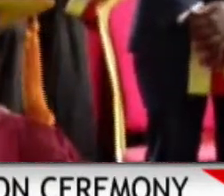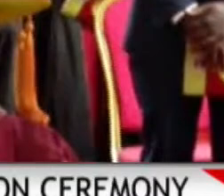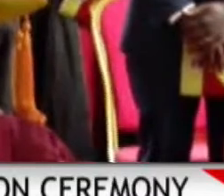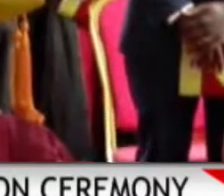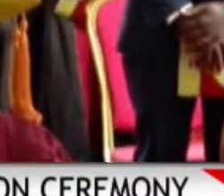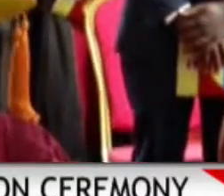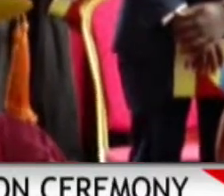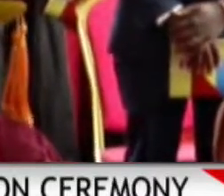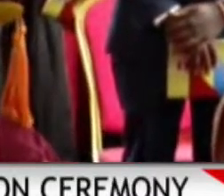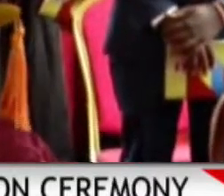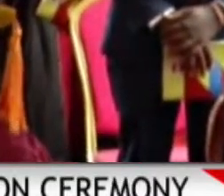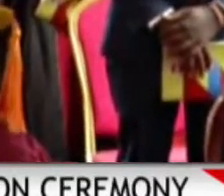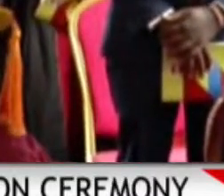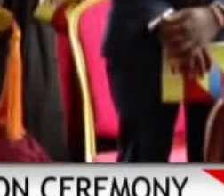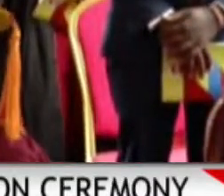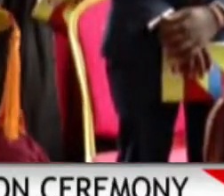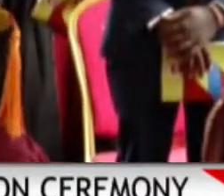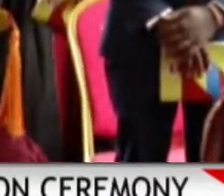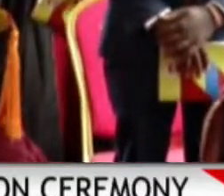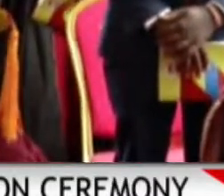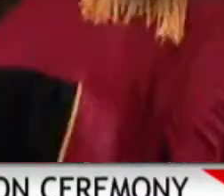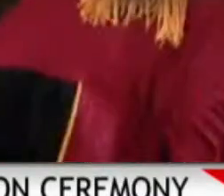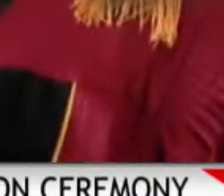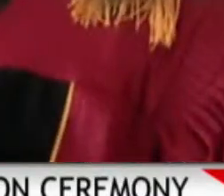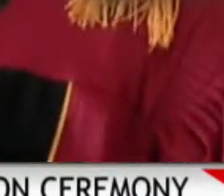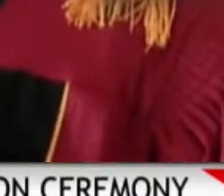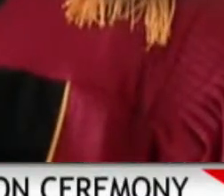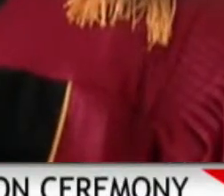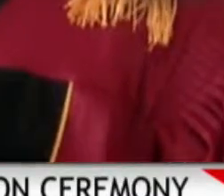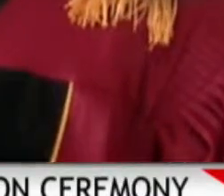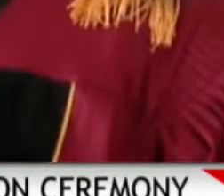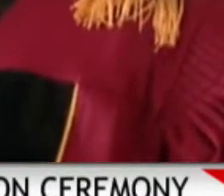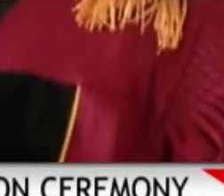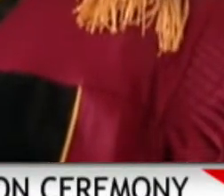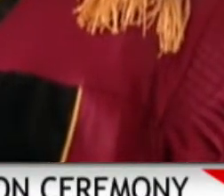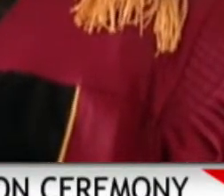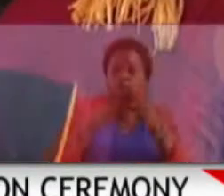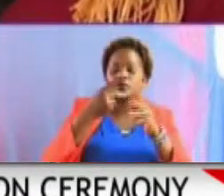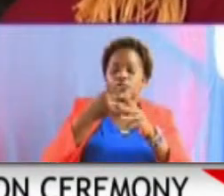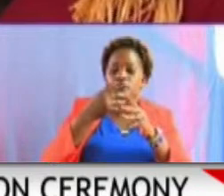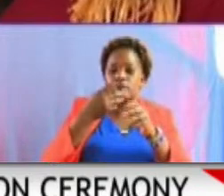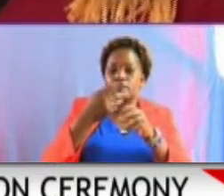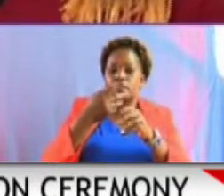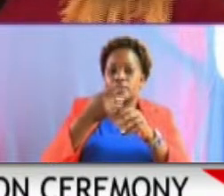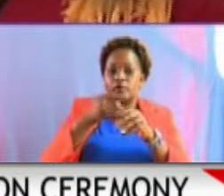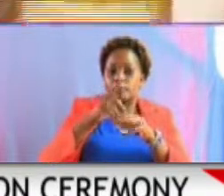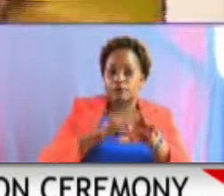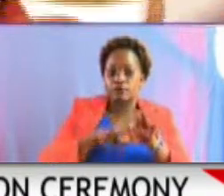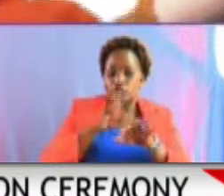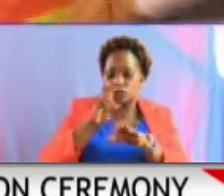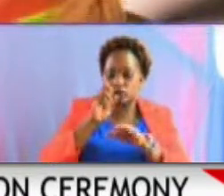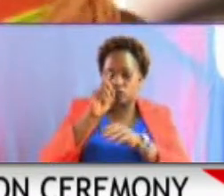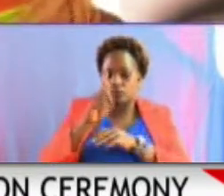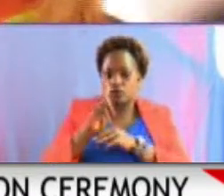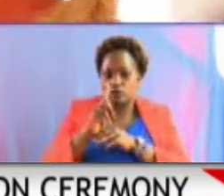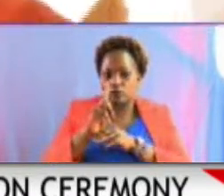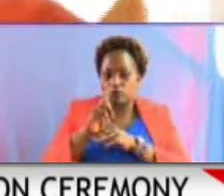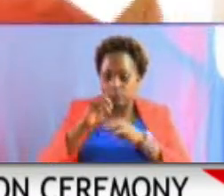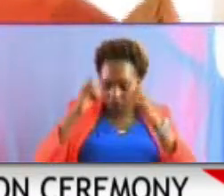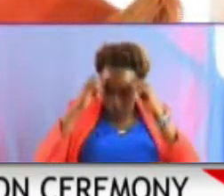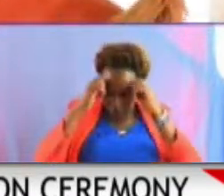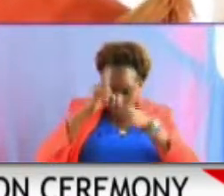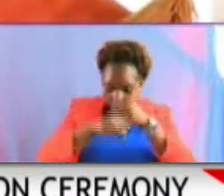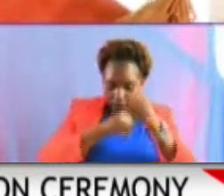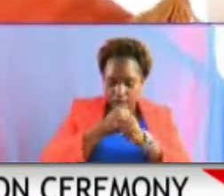Mr. Chancellor, sir, I have the honor to present the following 2 graduates who during the 2020-2021 academic